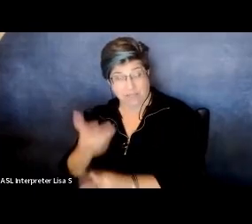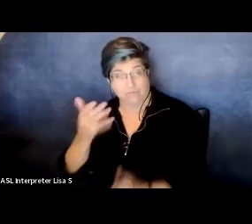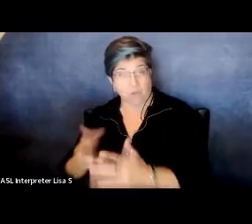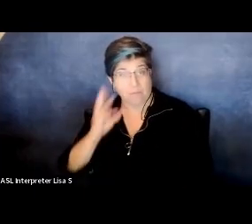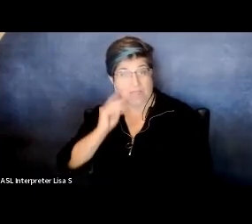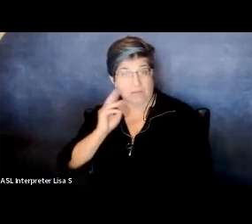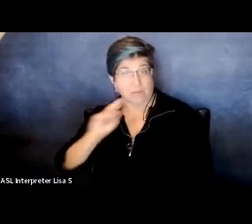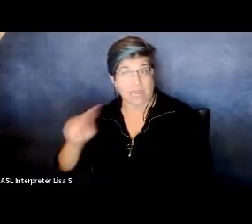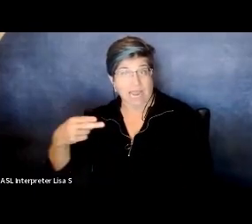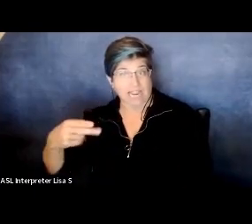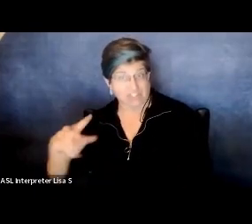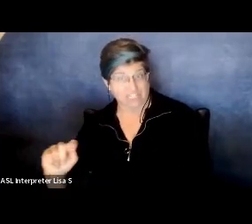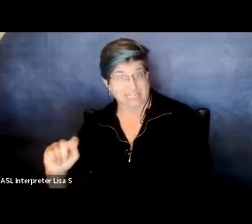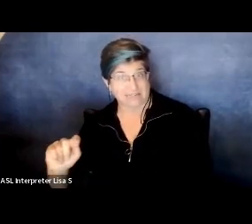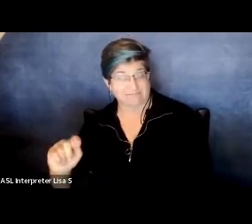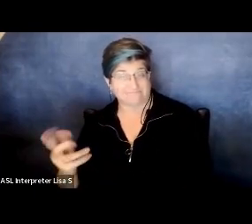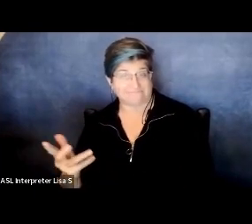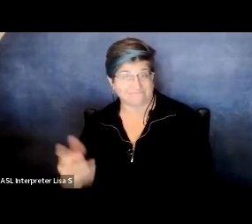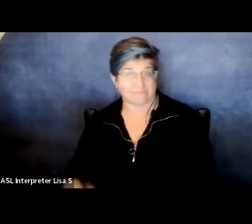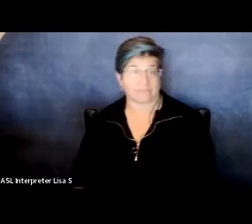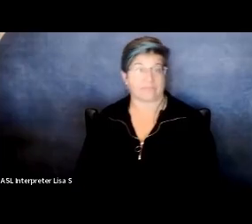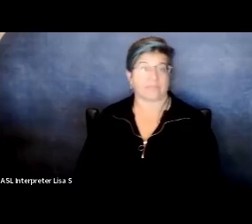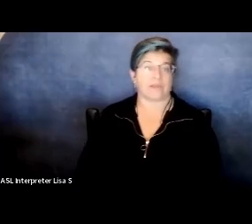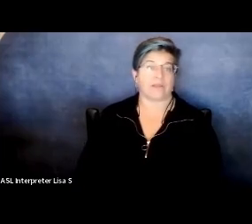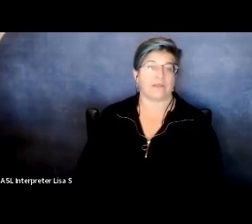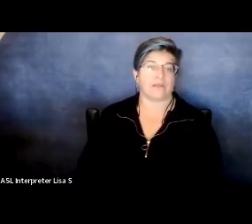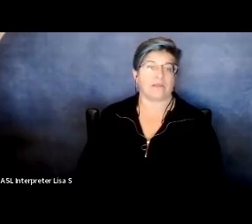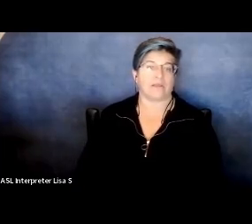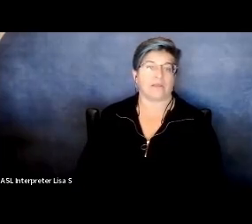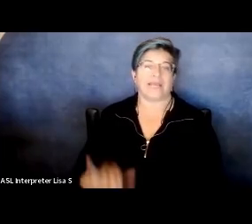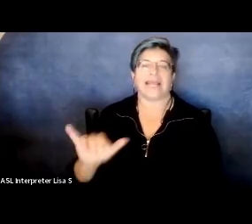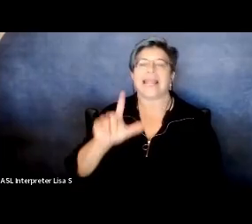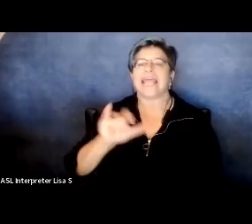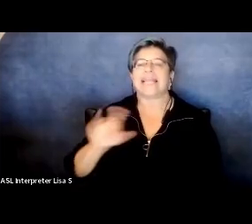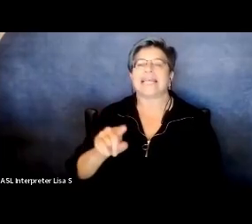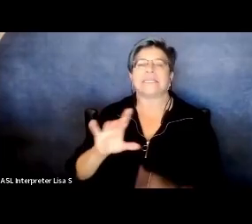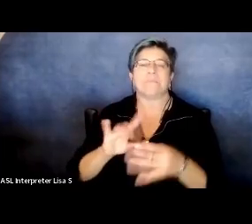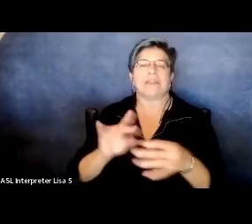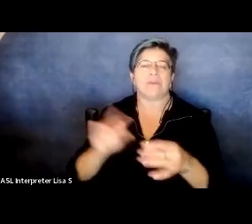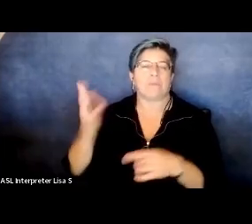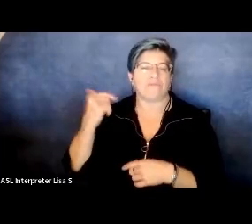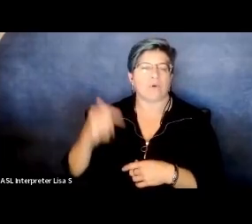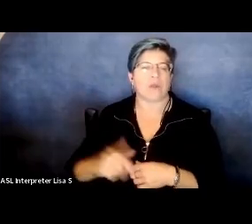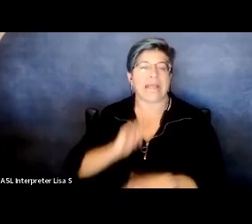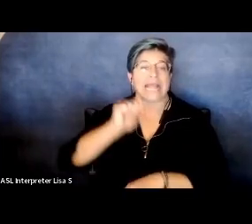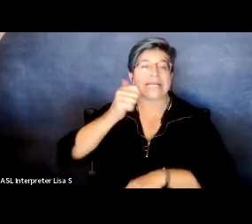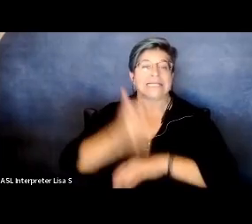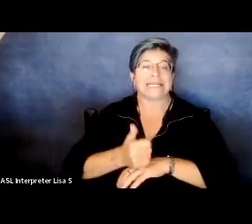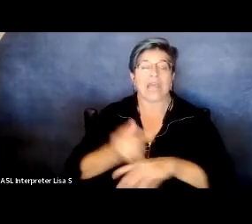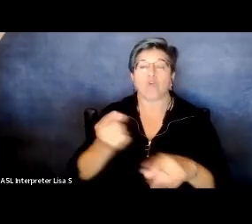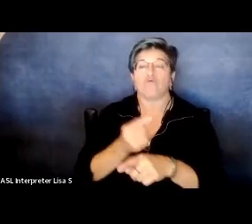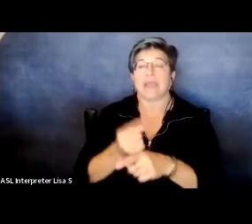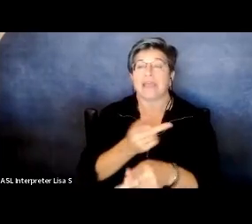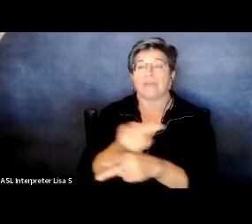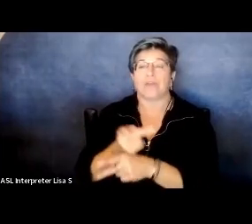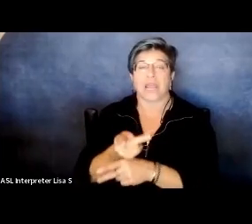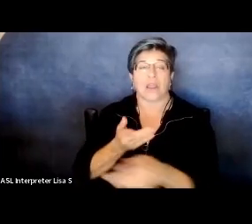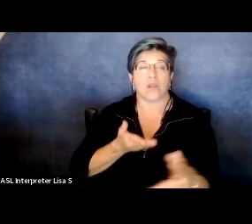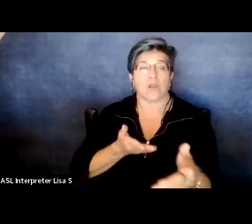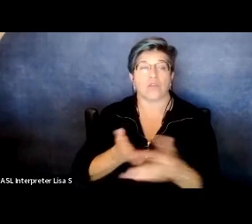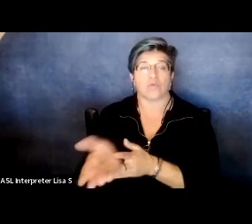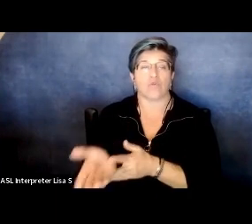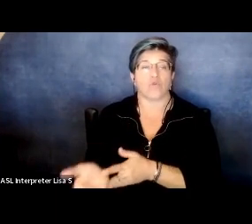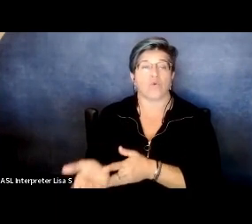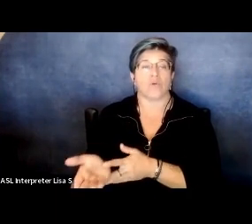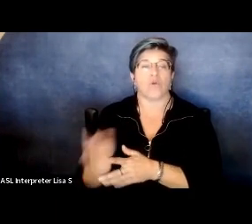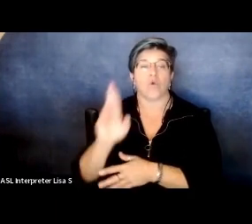HT. Um, like Liz said earlier, establishing regular care through re-enrollment is also